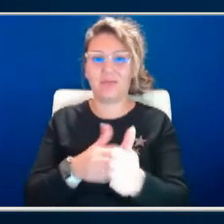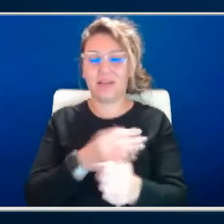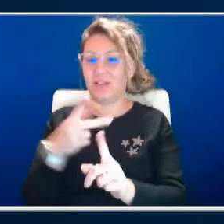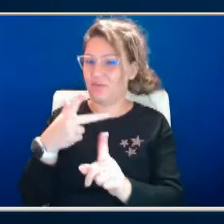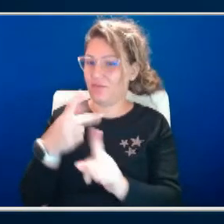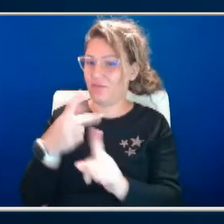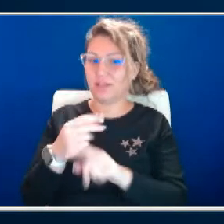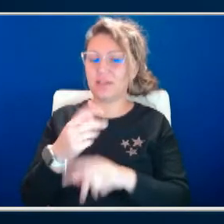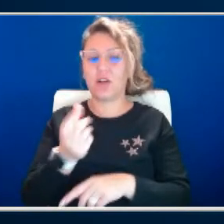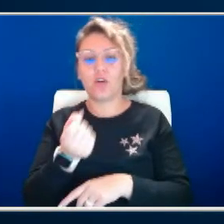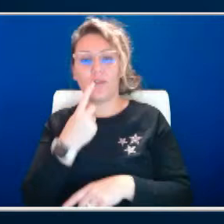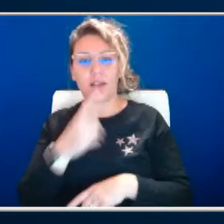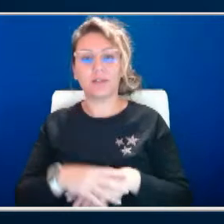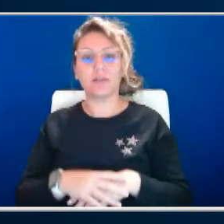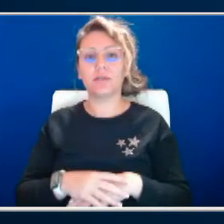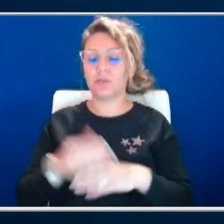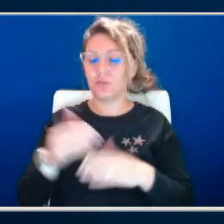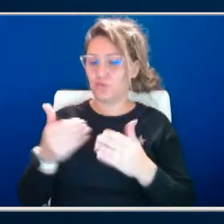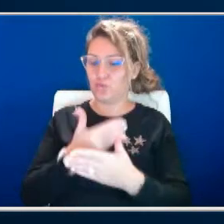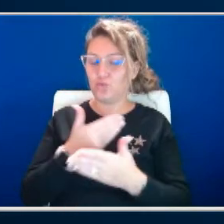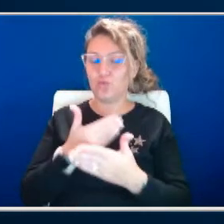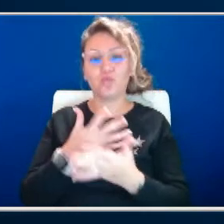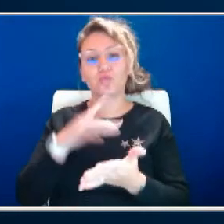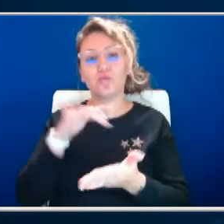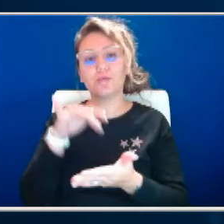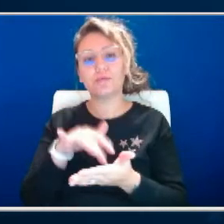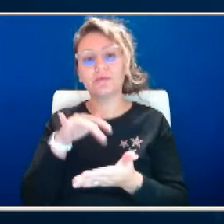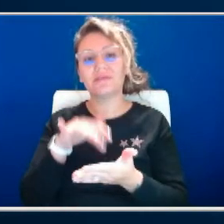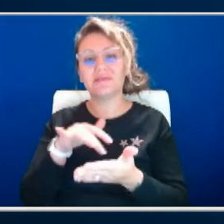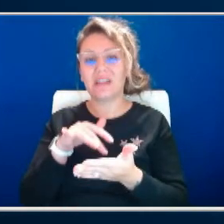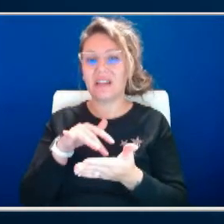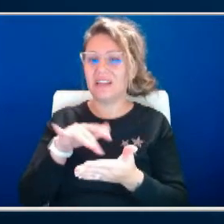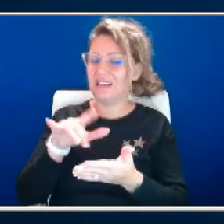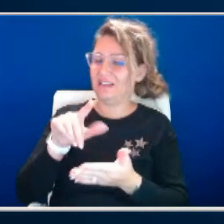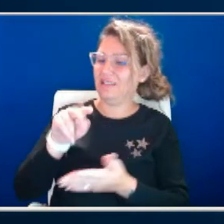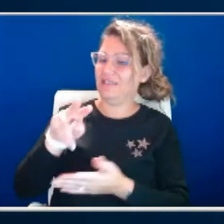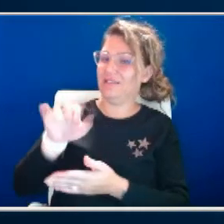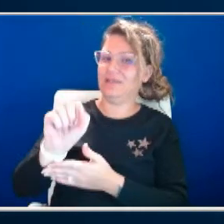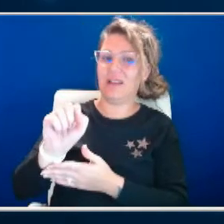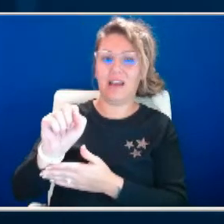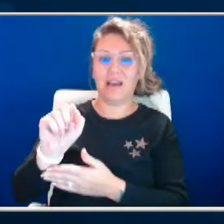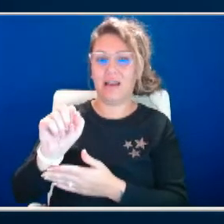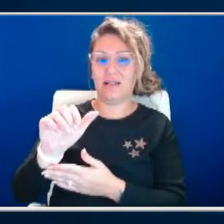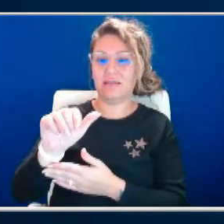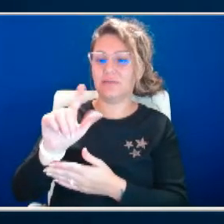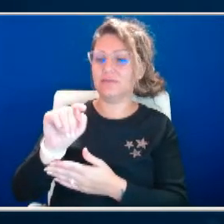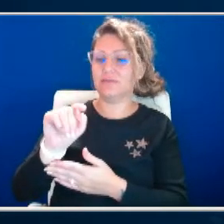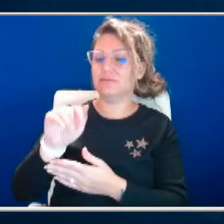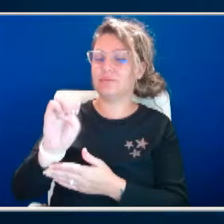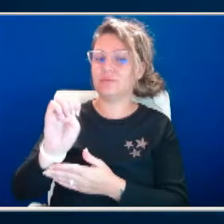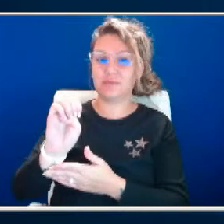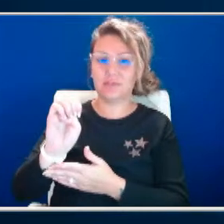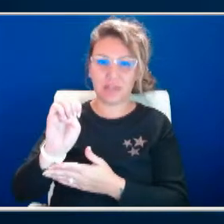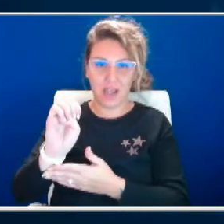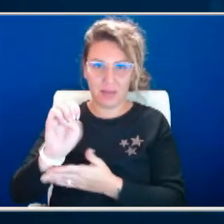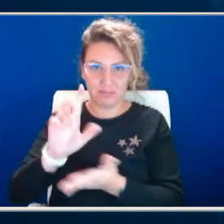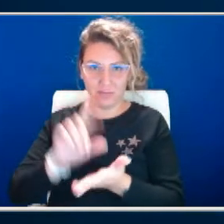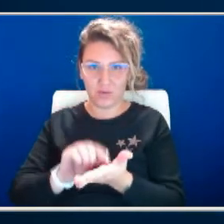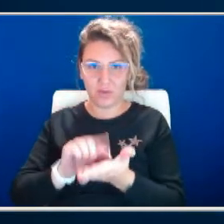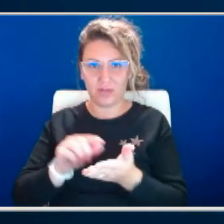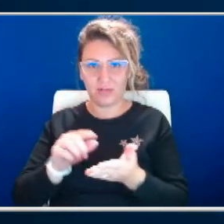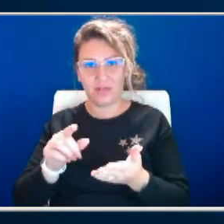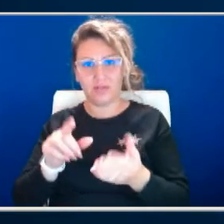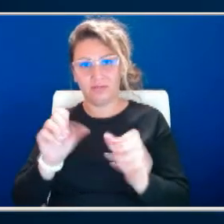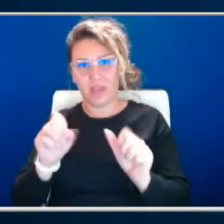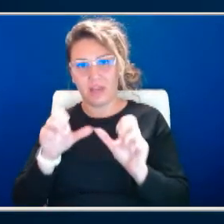new study published in Time finds you can still get long COVID if you're vaccinated or boosted. We know that the shots